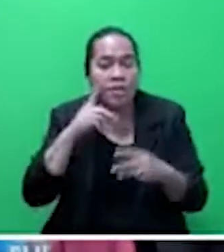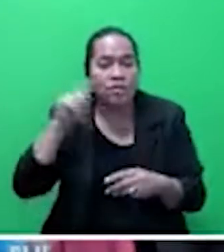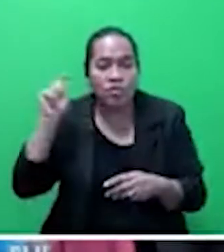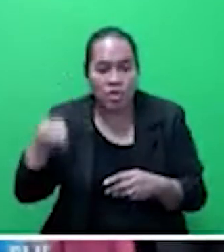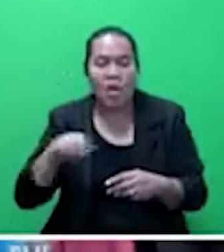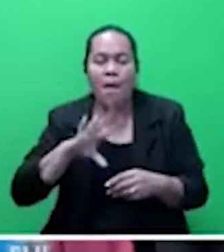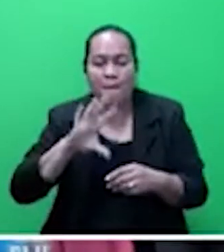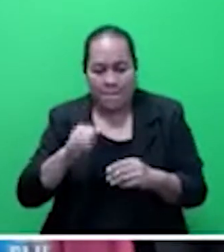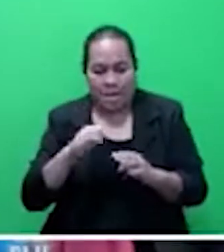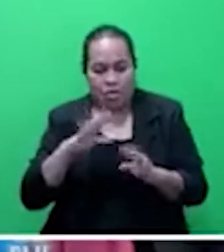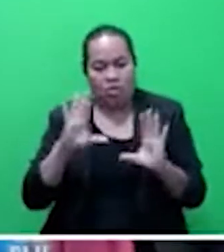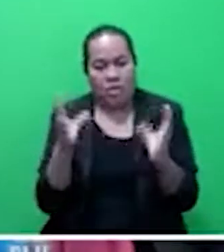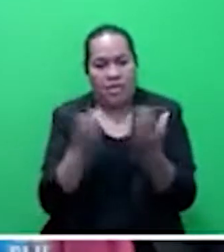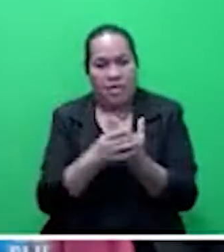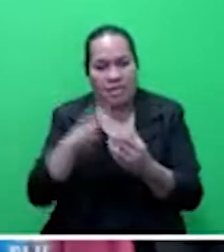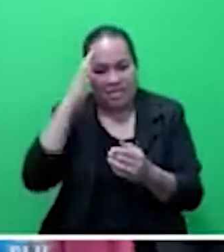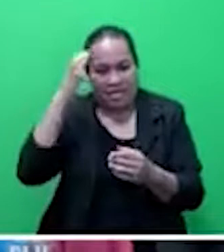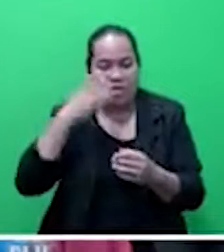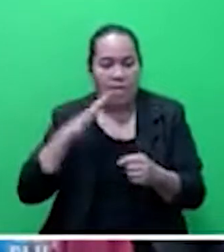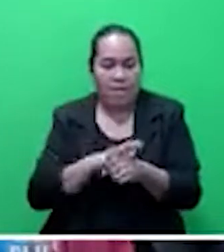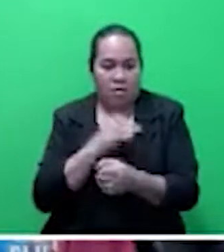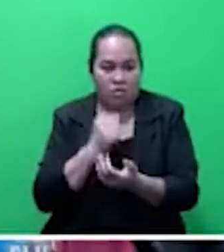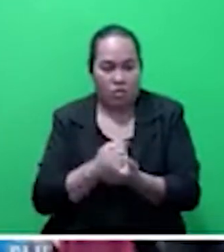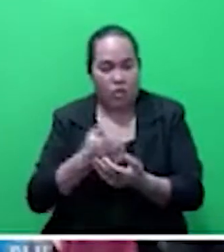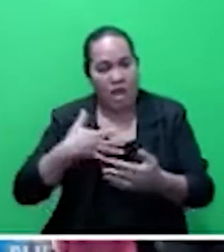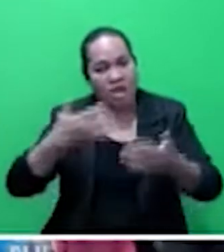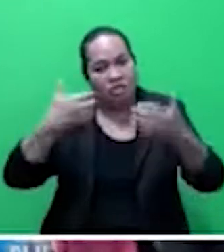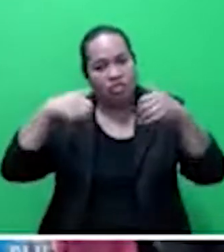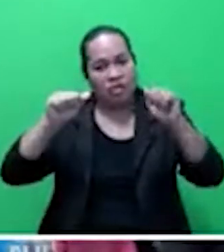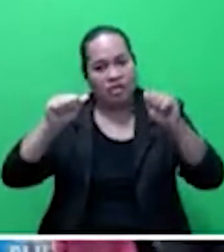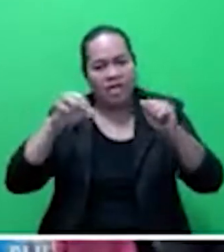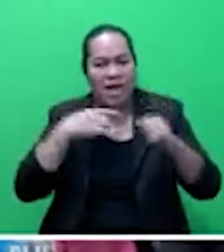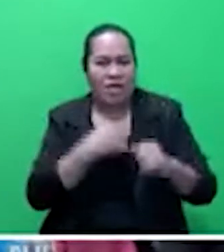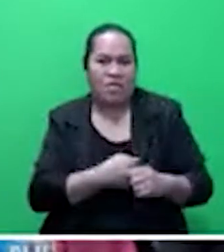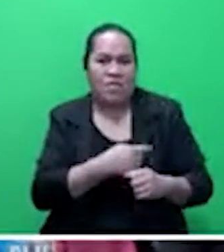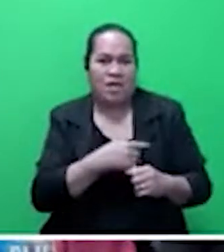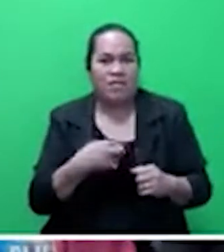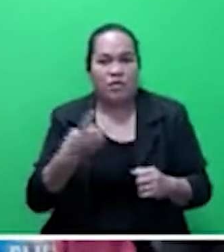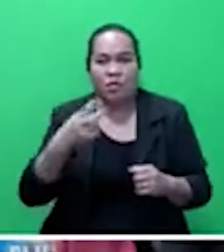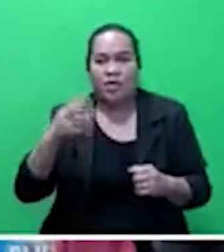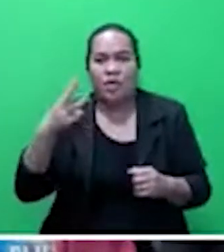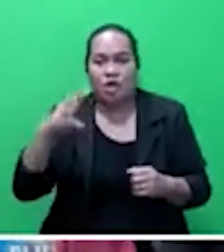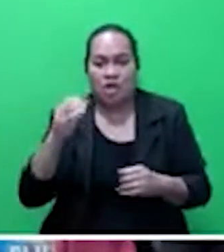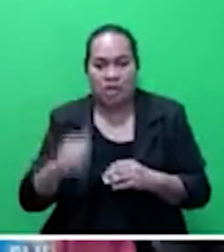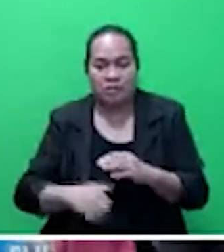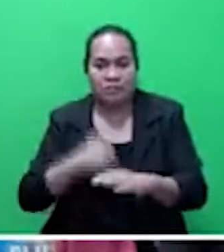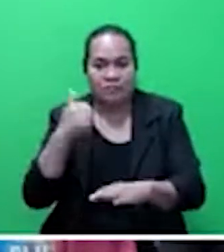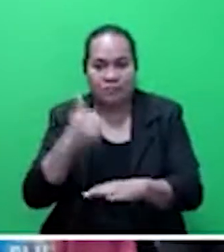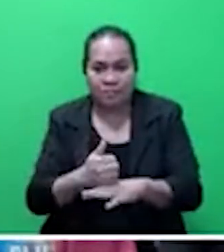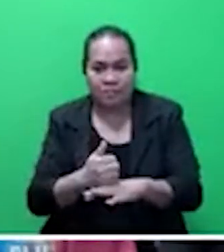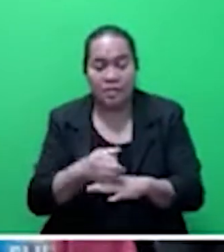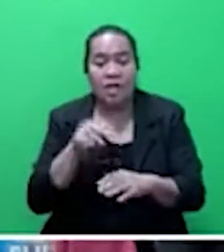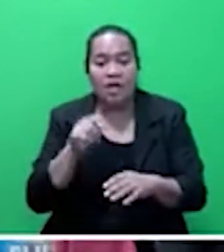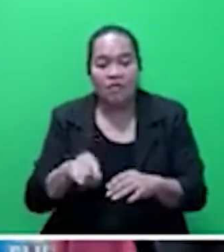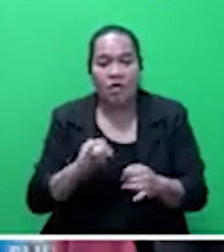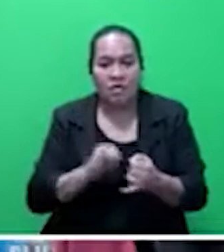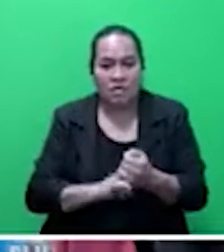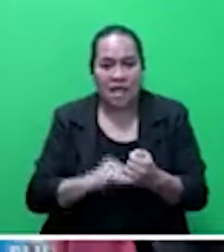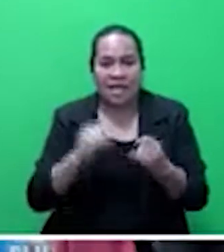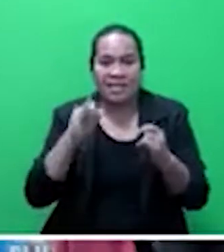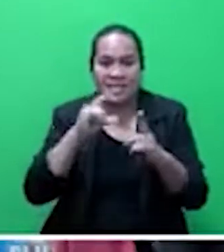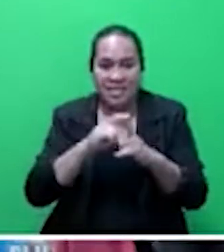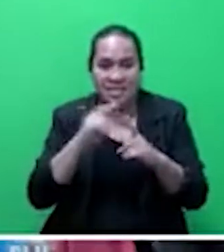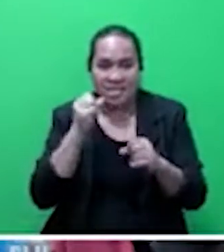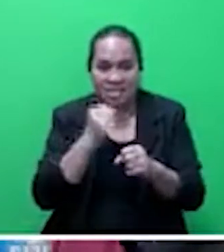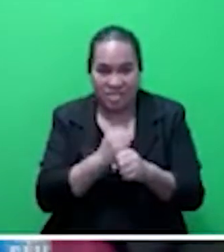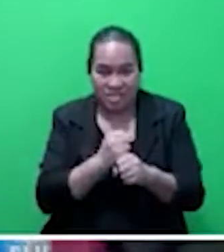country to ensure that we achieve the commitment set in 2030 Agenda for Sustainable Development, the Paris Agreement,